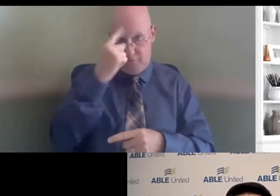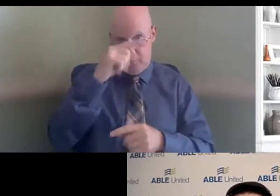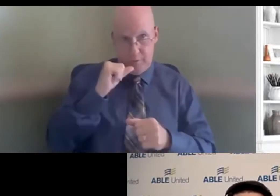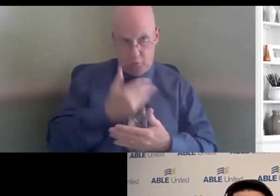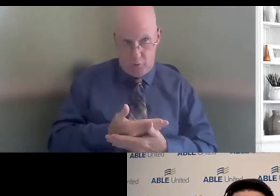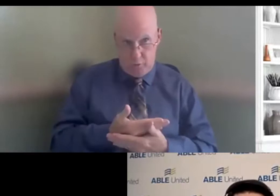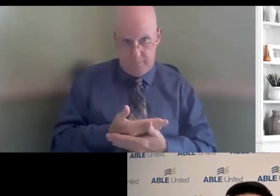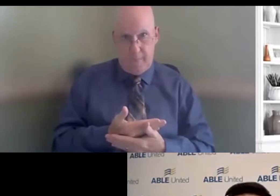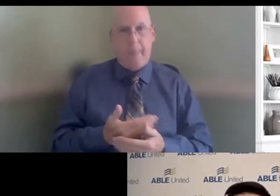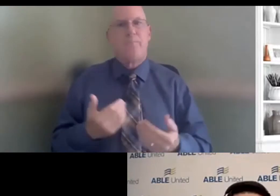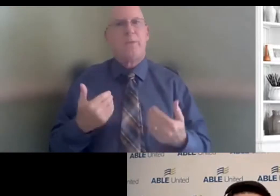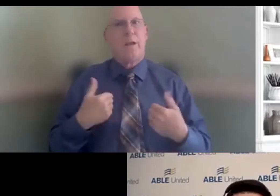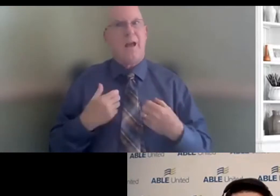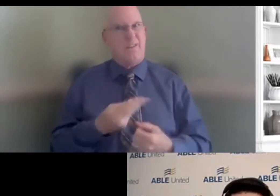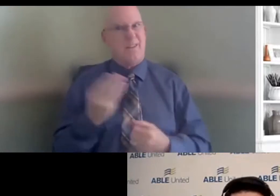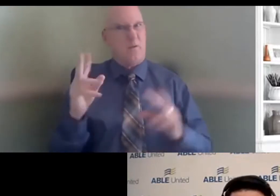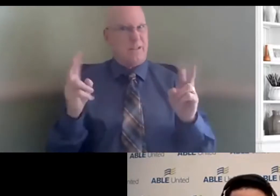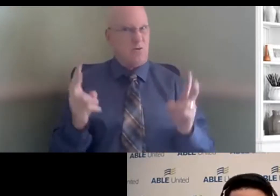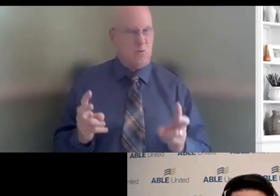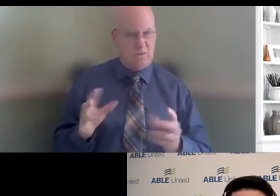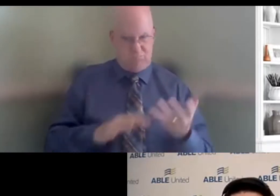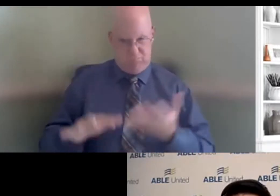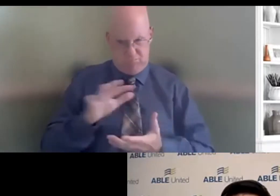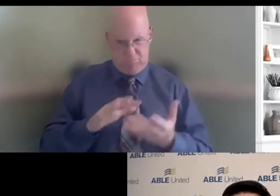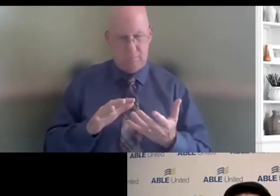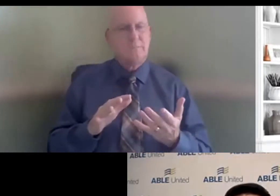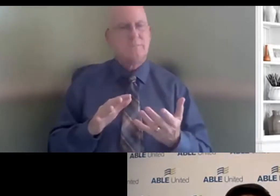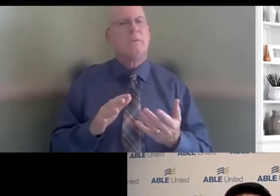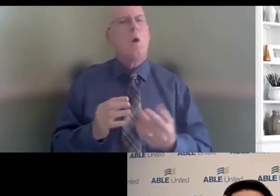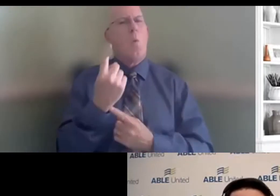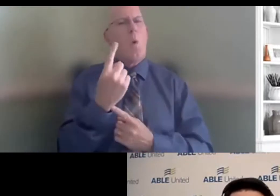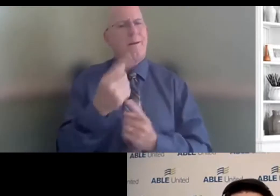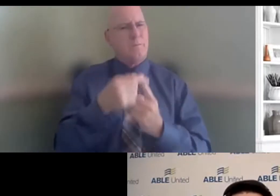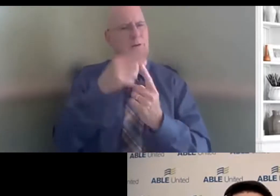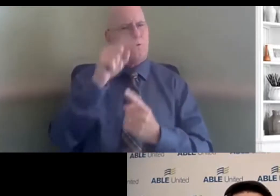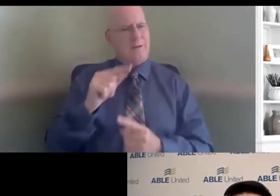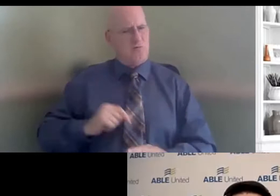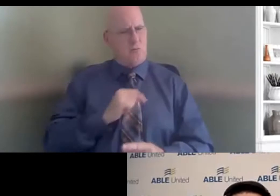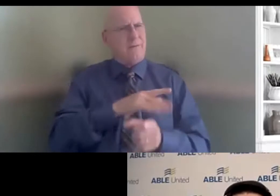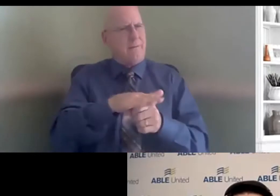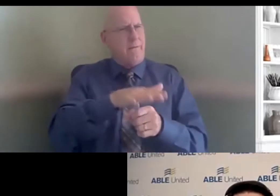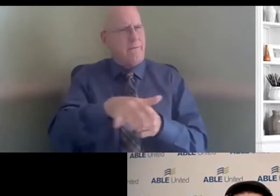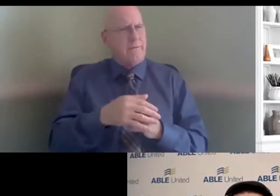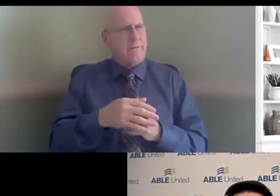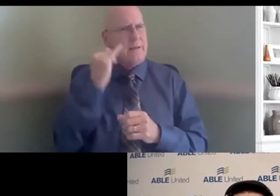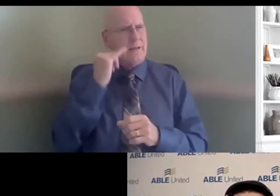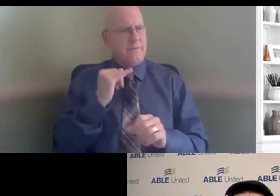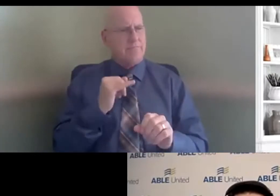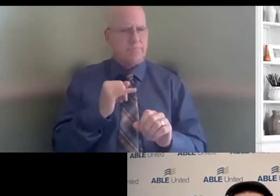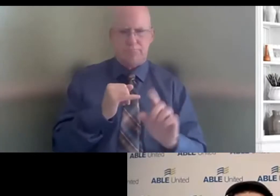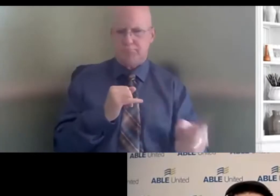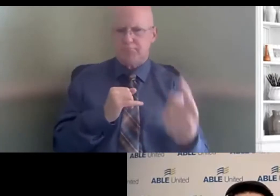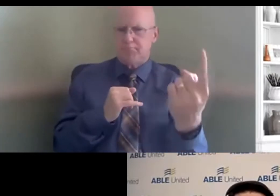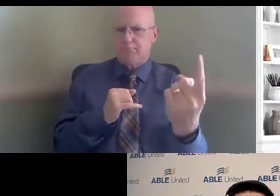We got a bunch of different issues going on in that question. But no, normally one special needs trust is sufficient, especially if it's a standalone or, if it's a